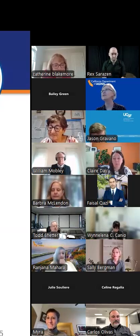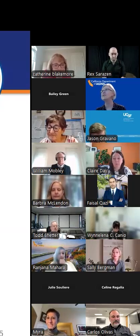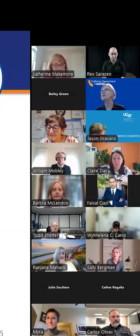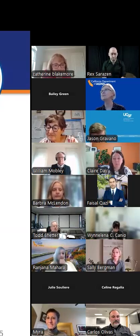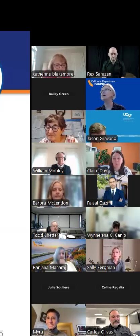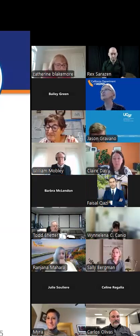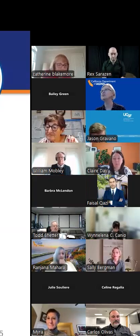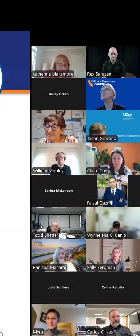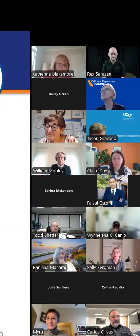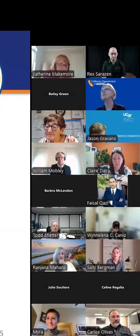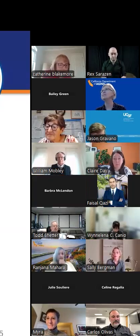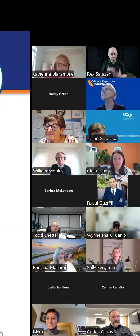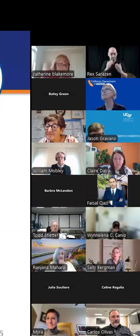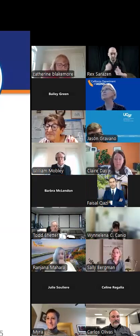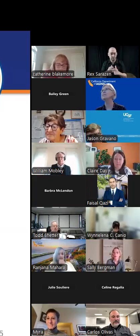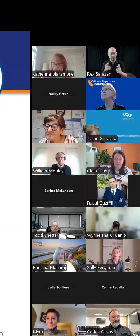Thank you very much.